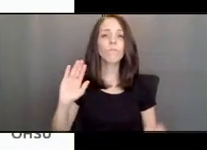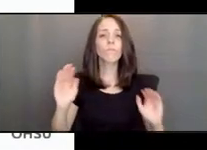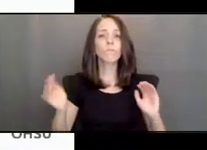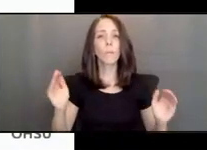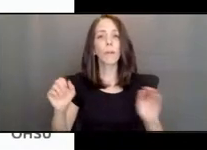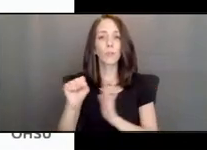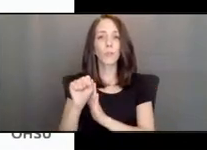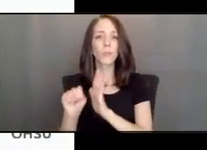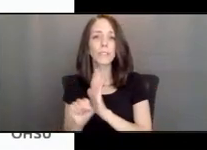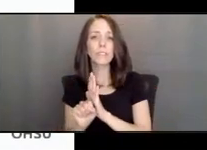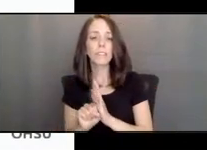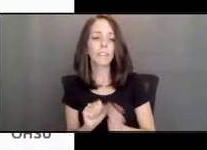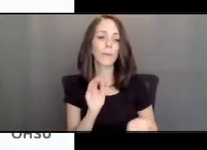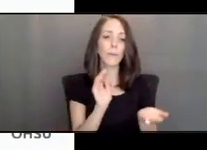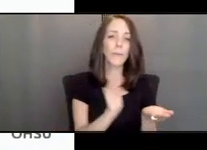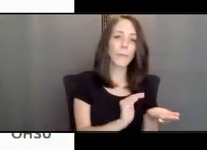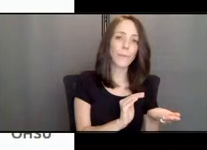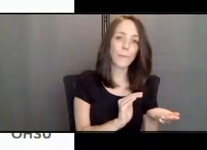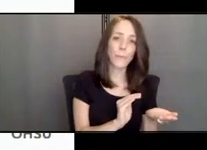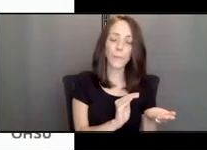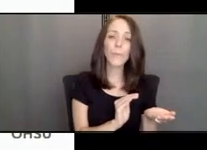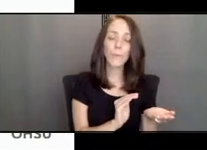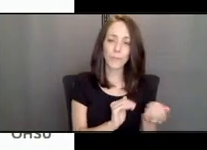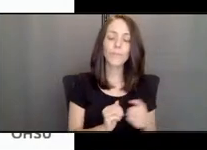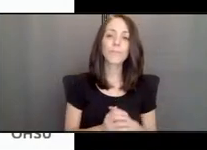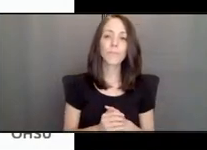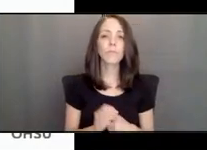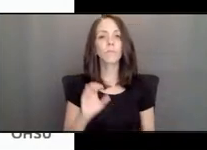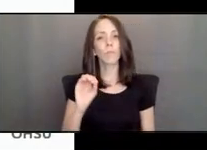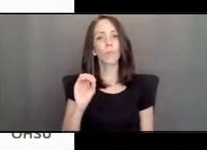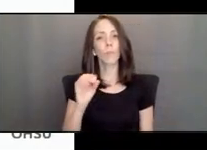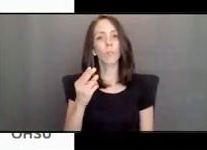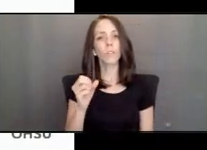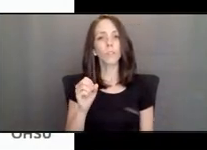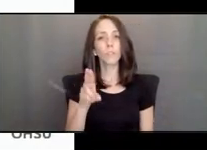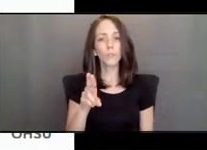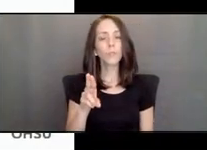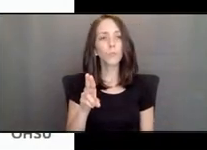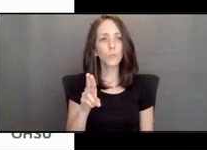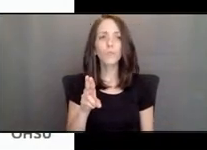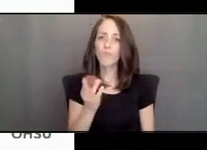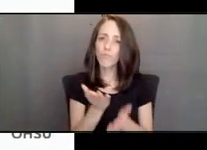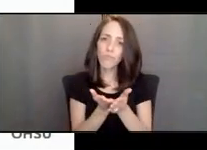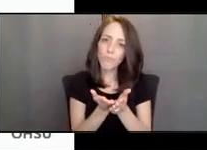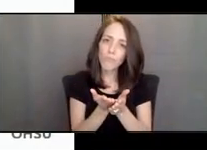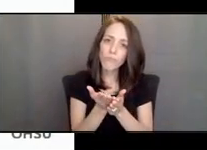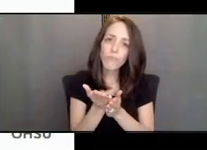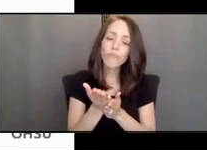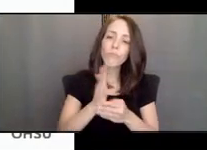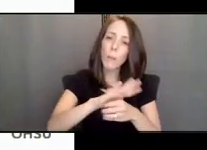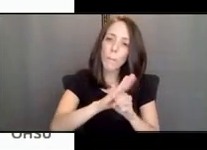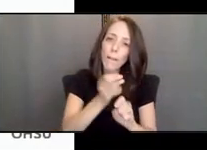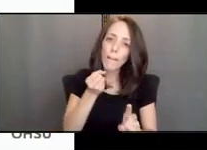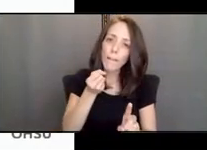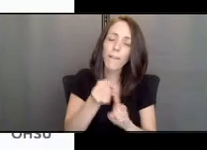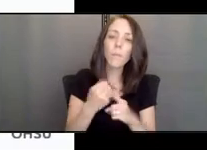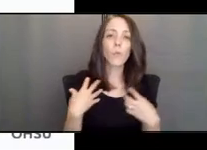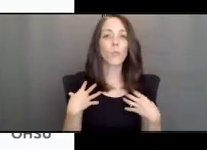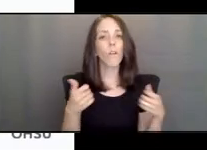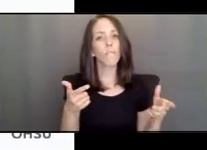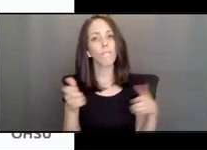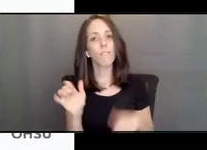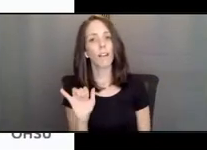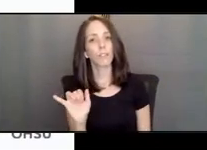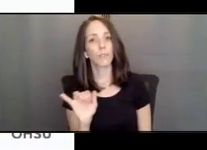and Hawaii. And OHSU has navigated the pandemic and recovered faster than anticipated. Next